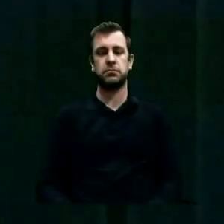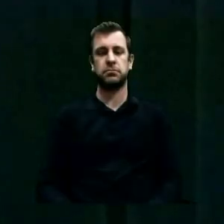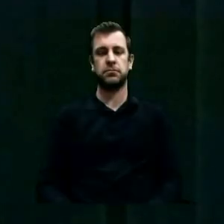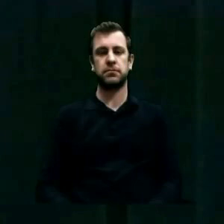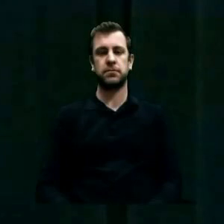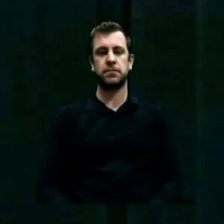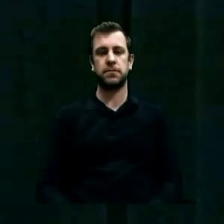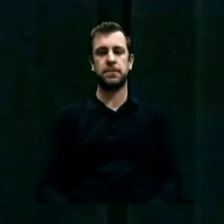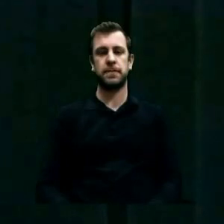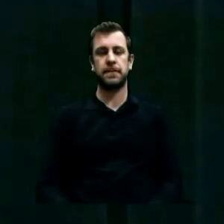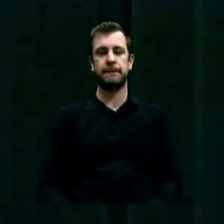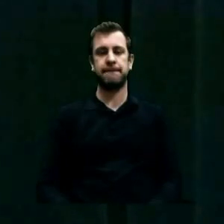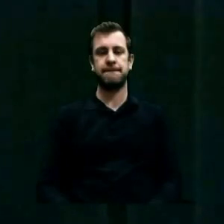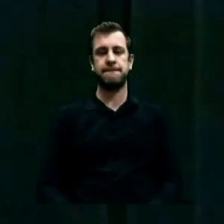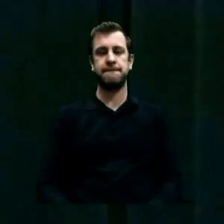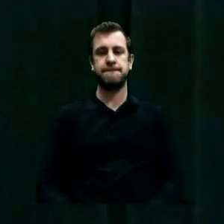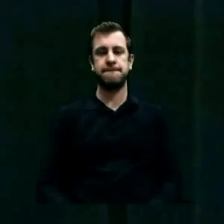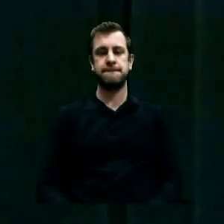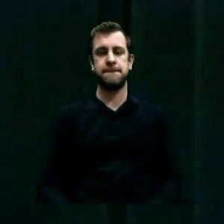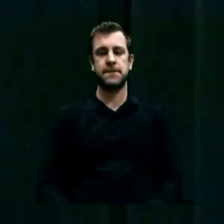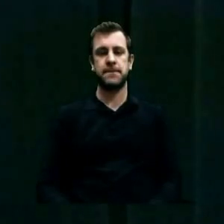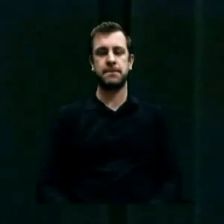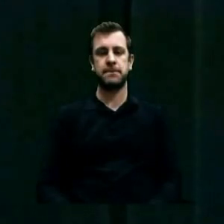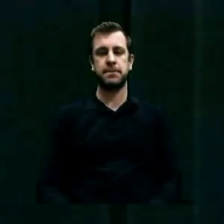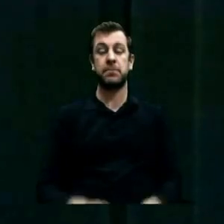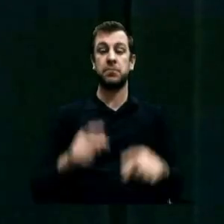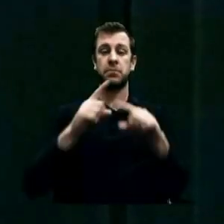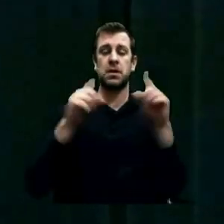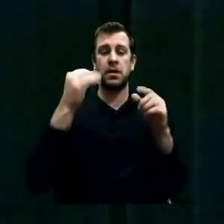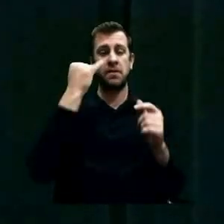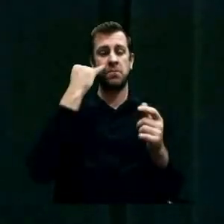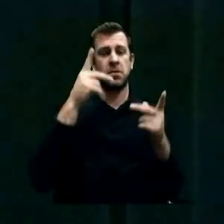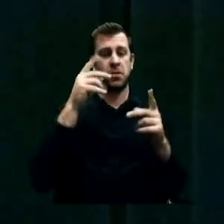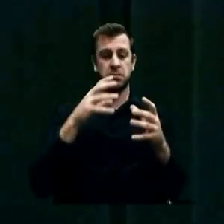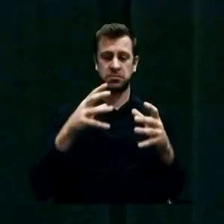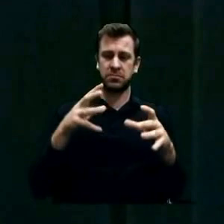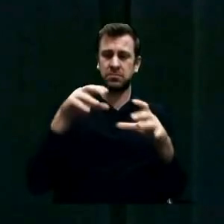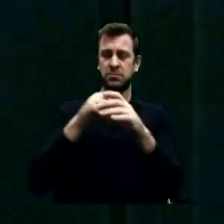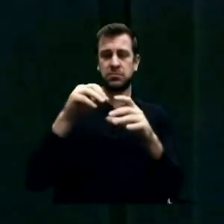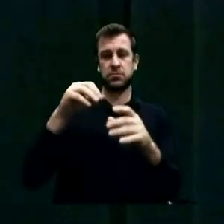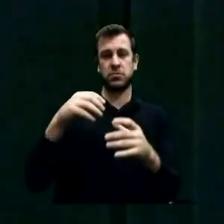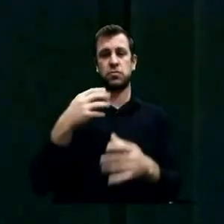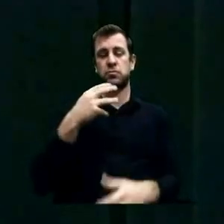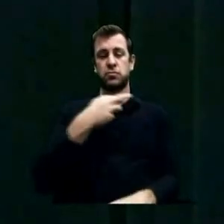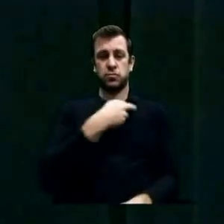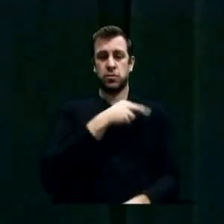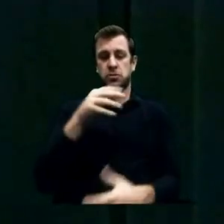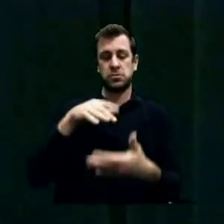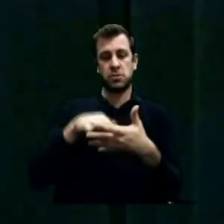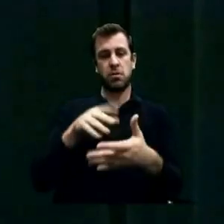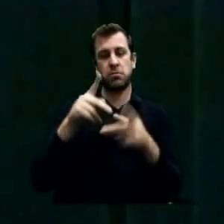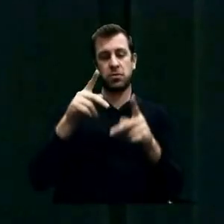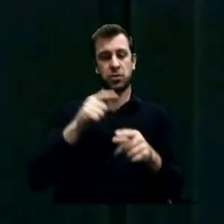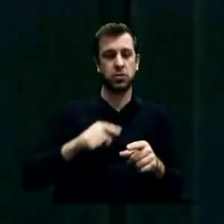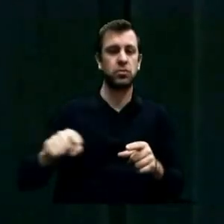the hadith is continuing, but if there is anyone among the religious scholars, the jurist, the fuqaha, who